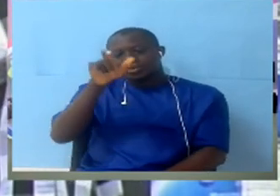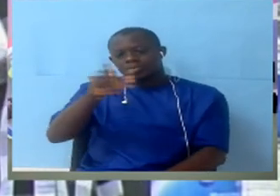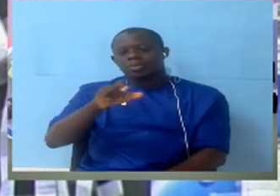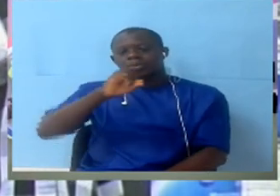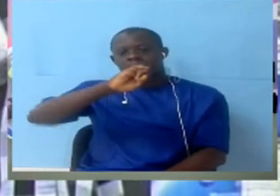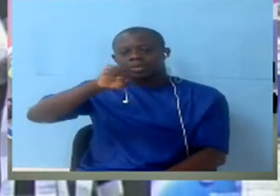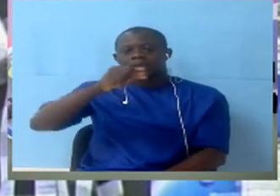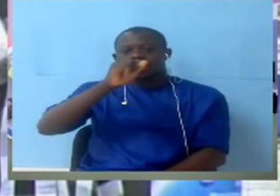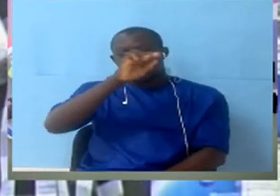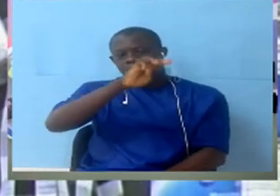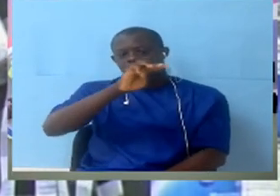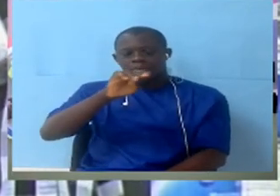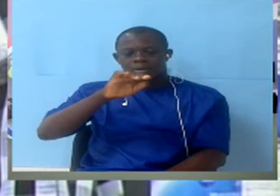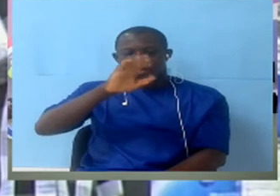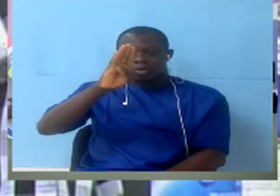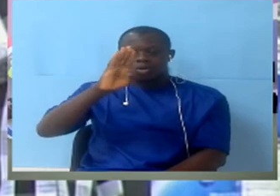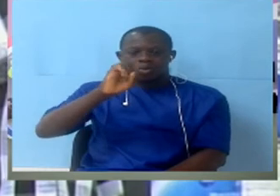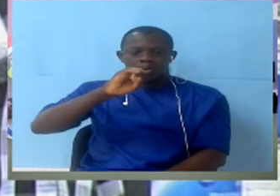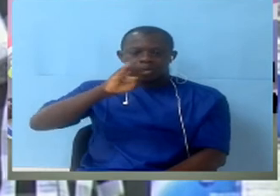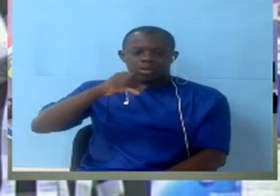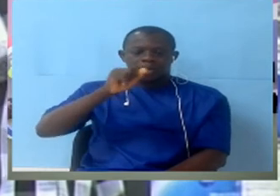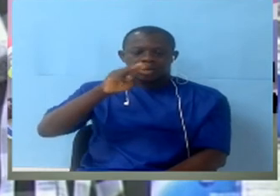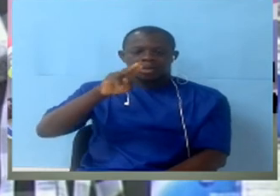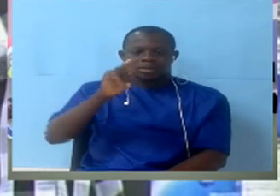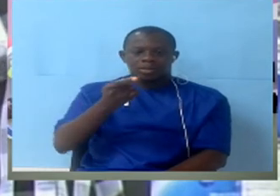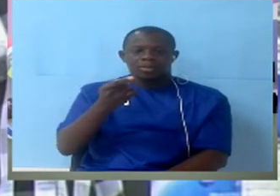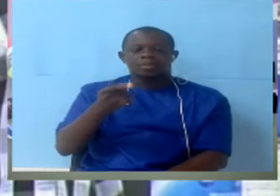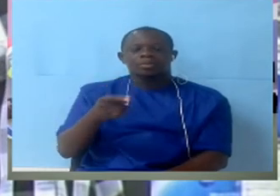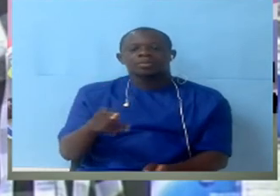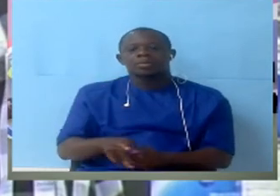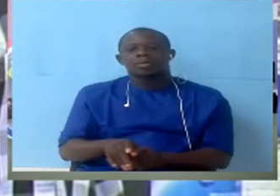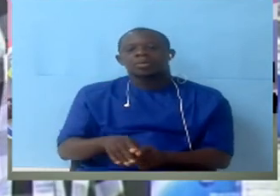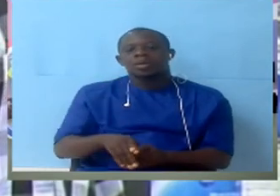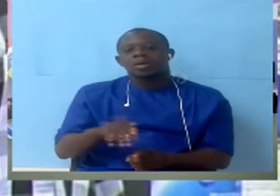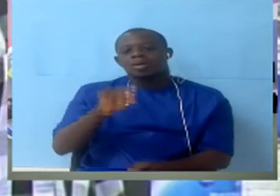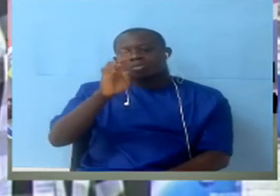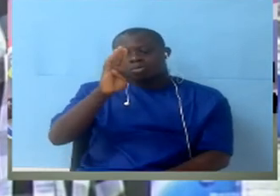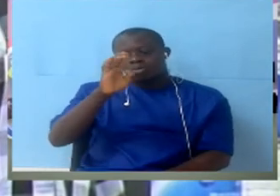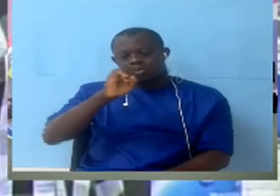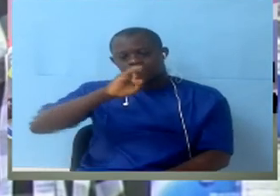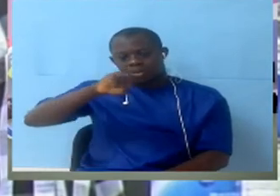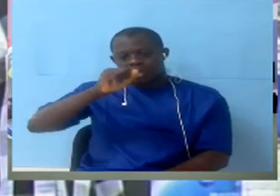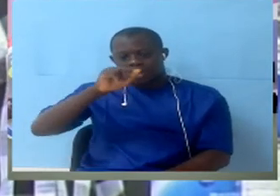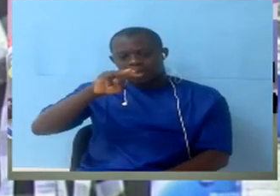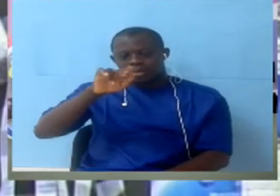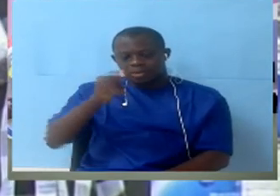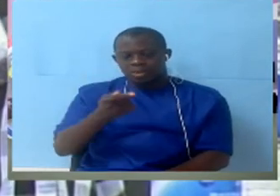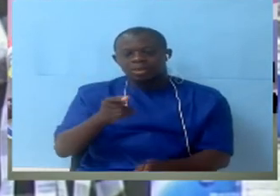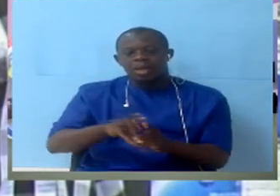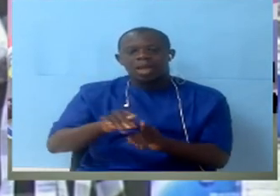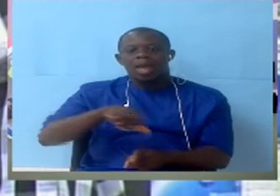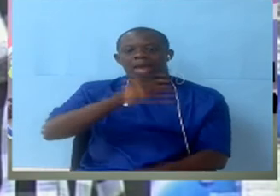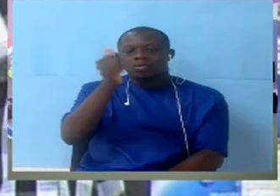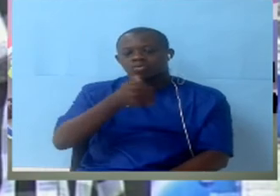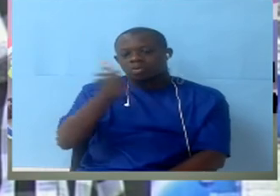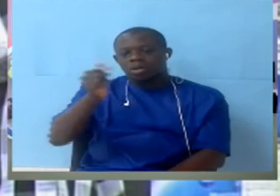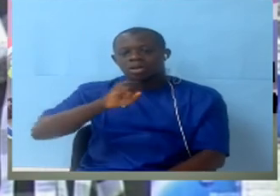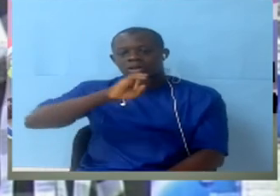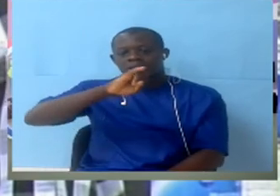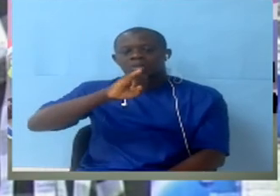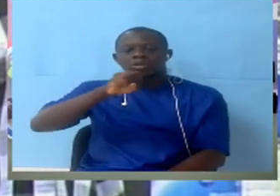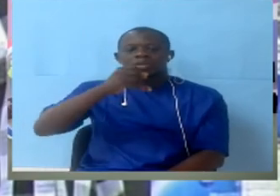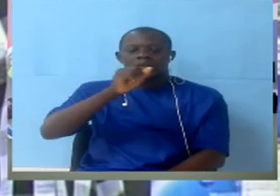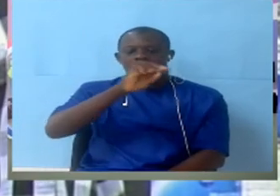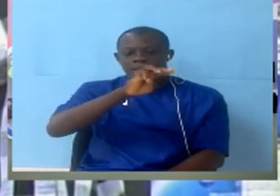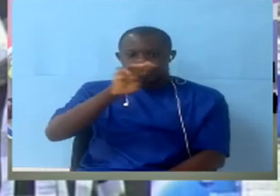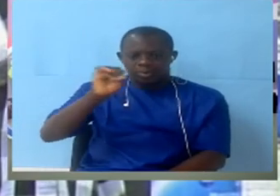One corporal Jamelomba. Bojang. Corporal Bojang. Sergeant Bojang. Sergeant Bojang. And last corporal Jamme. And last corporal